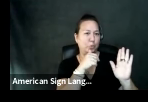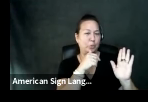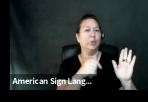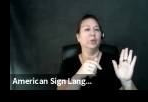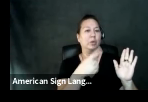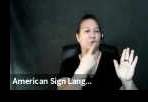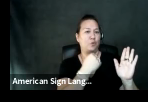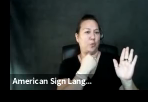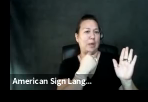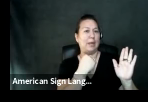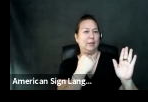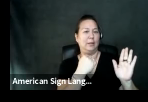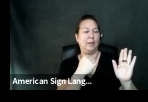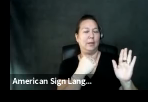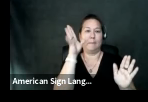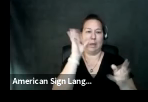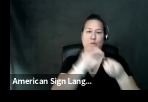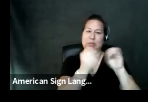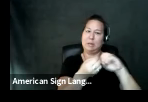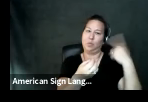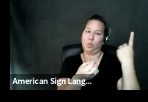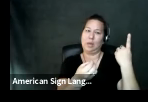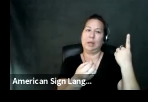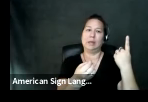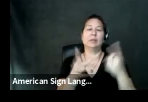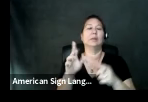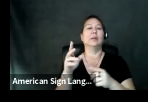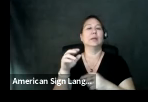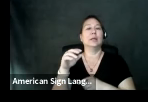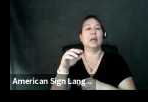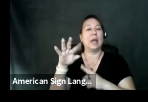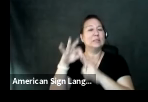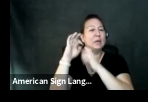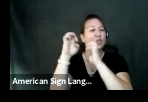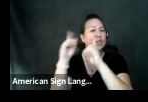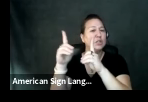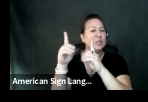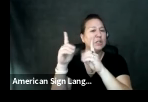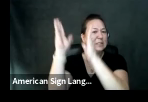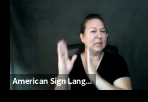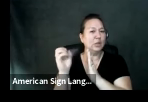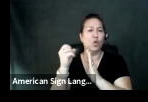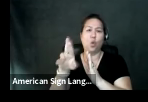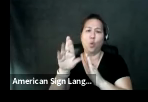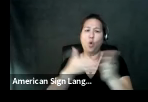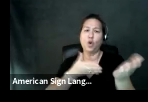absolutely number one, and then a special education teacher or a service provider if